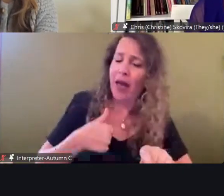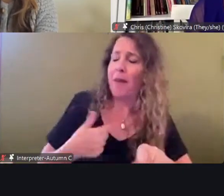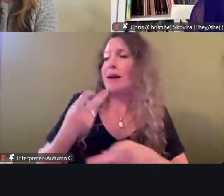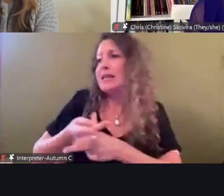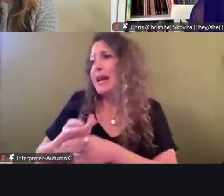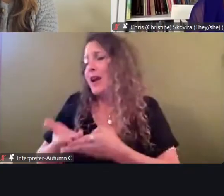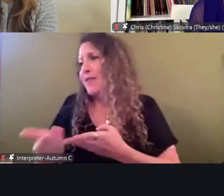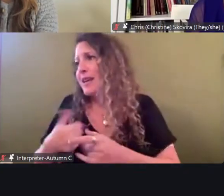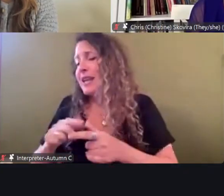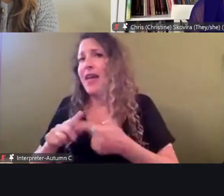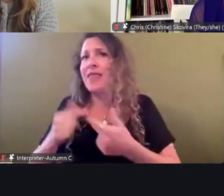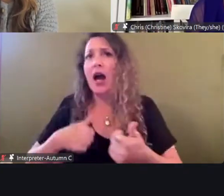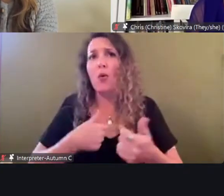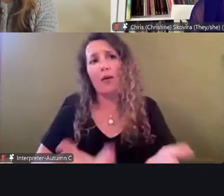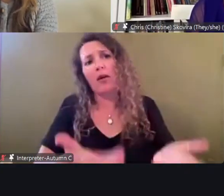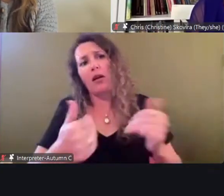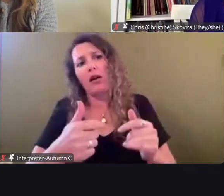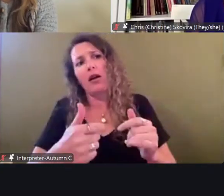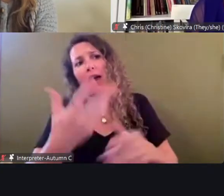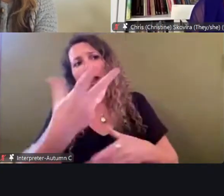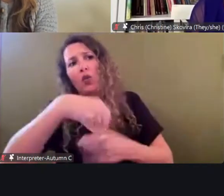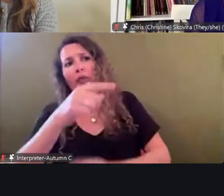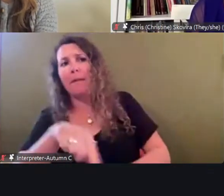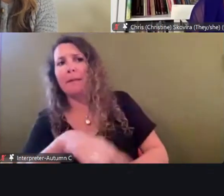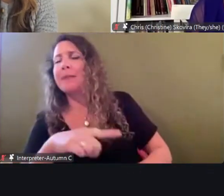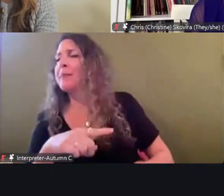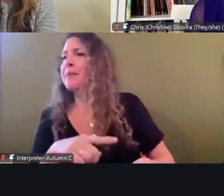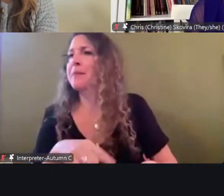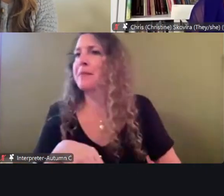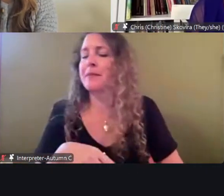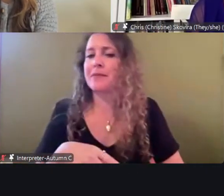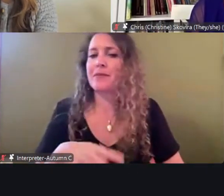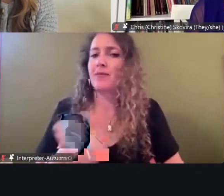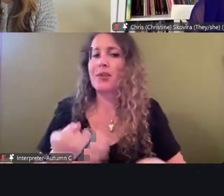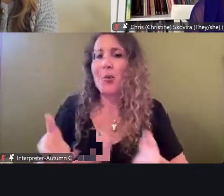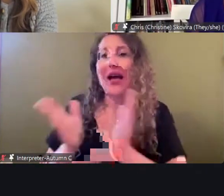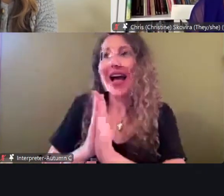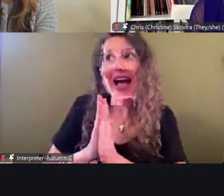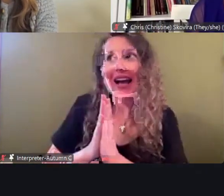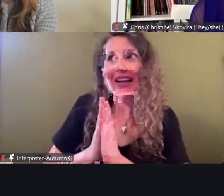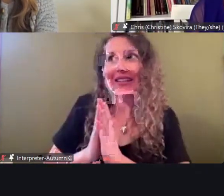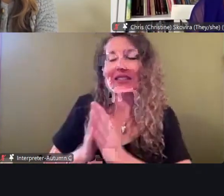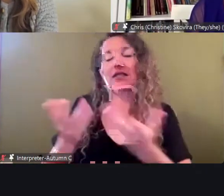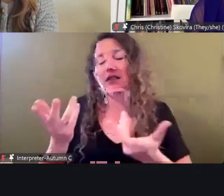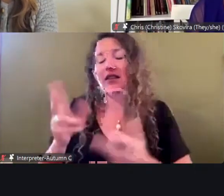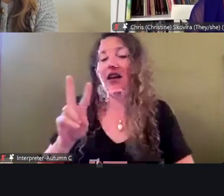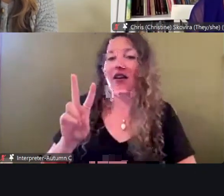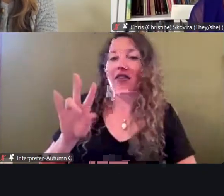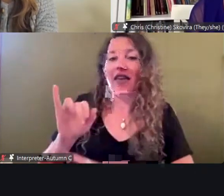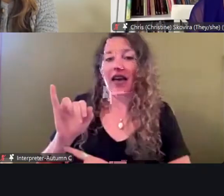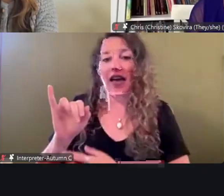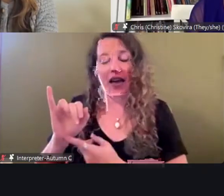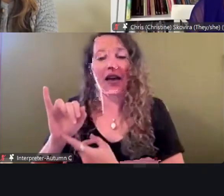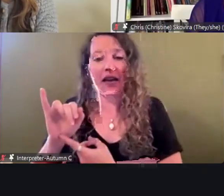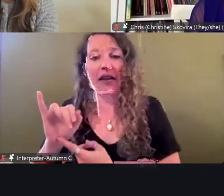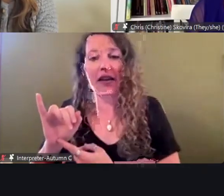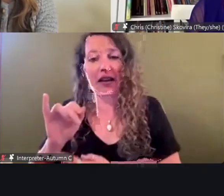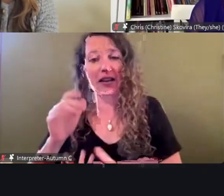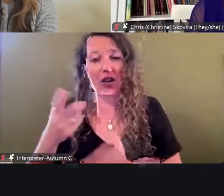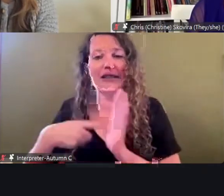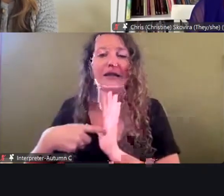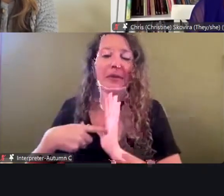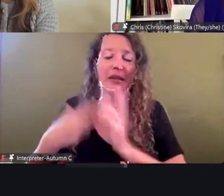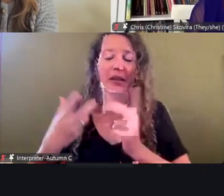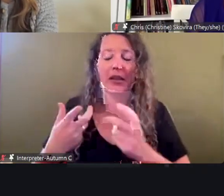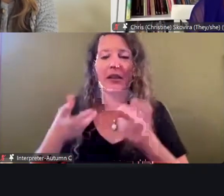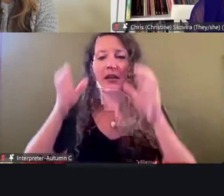things, and then we were going to bring them in. And so then you get to ask the people who were visually impaired, simulated, for lack of a better word, well, how did you feel about that?